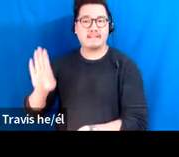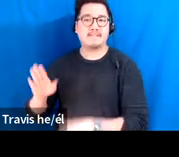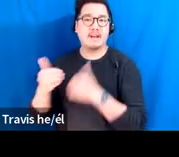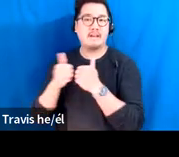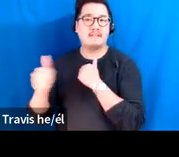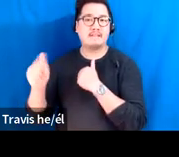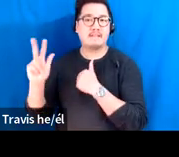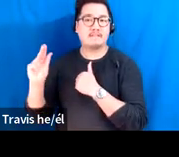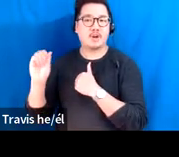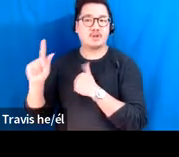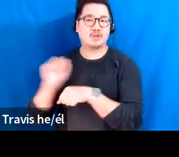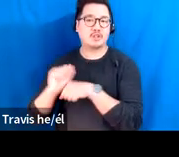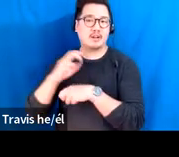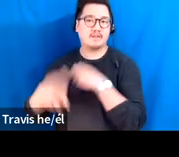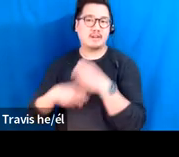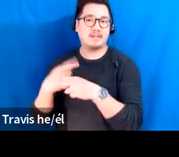to sign up